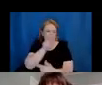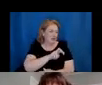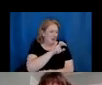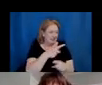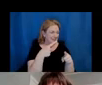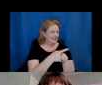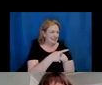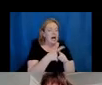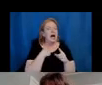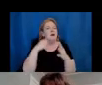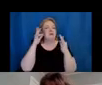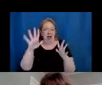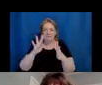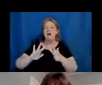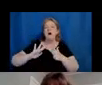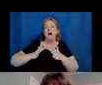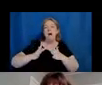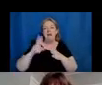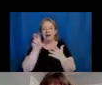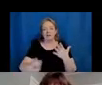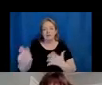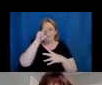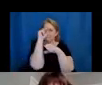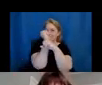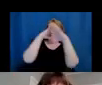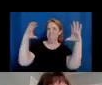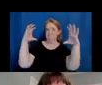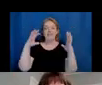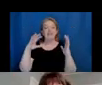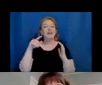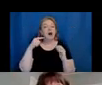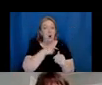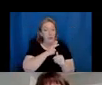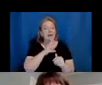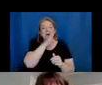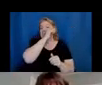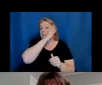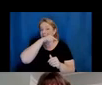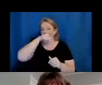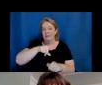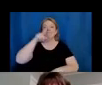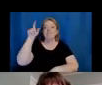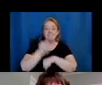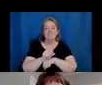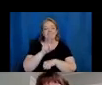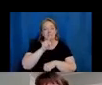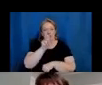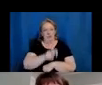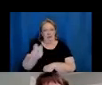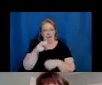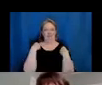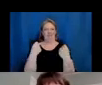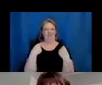born. So, fully inspired by this concept of a road trip, where the journey can be just as fun as the final destination,